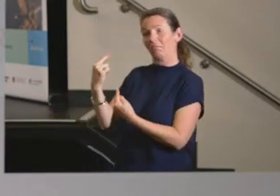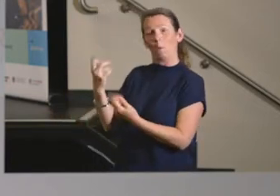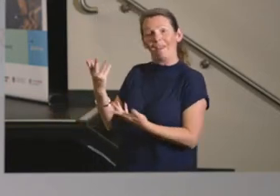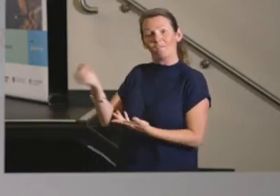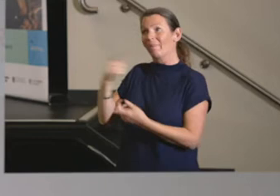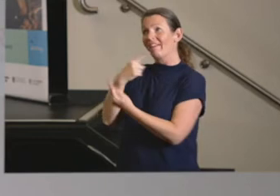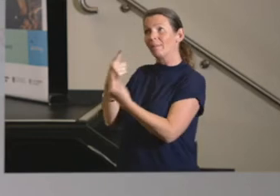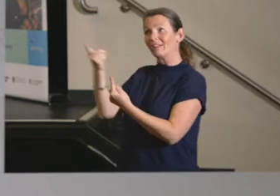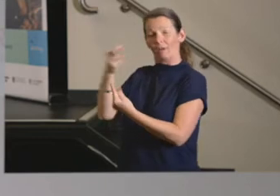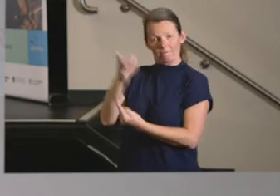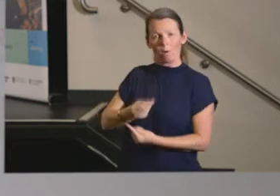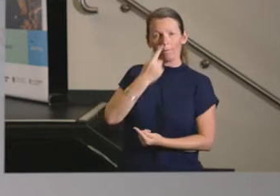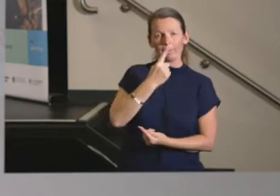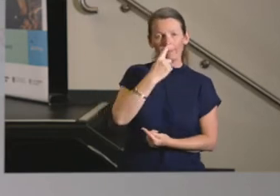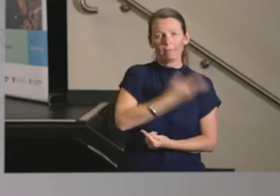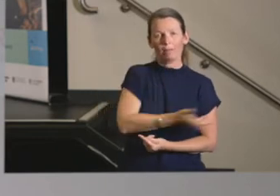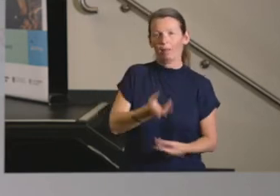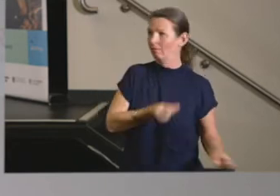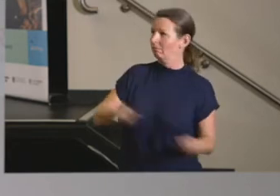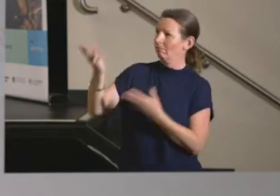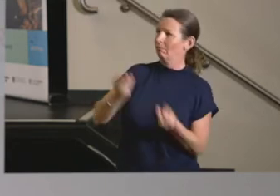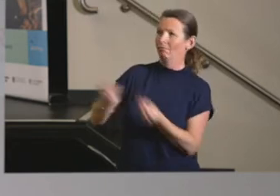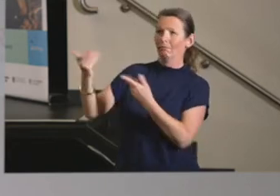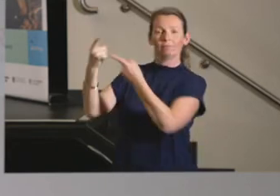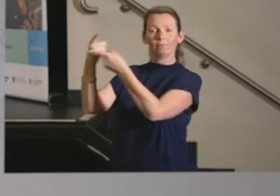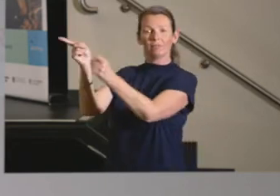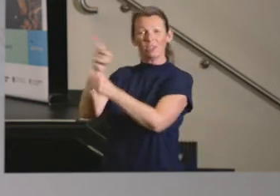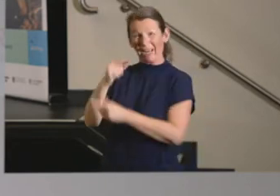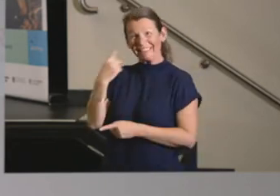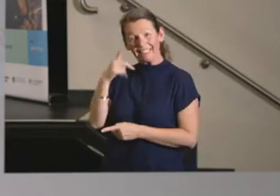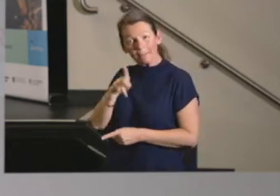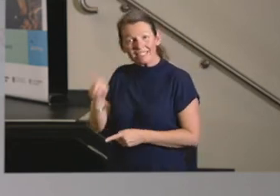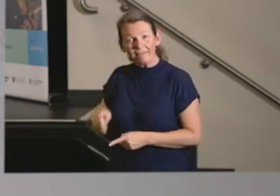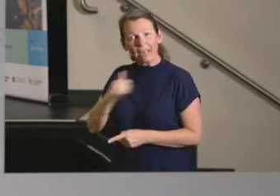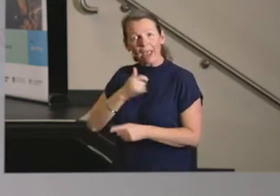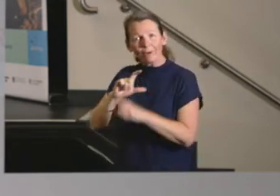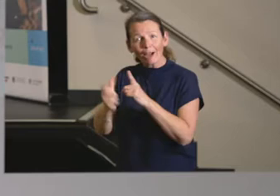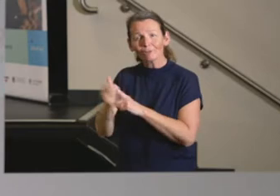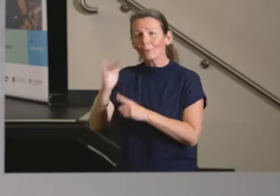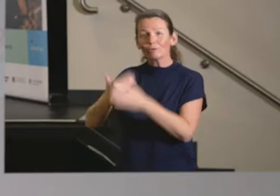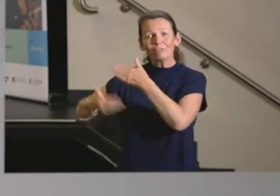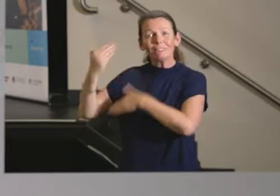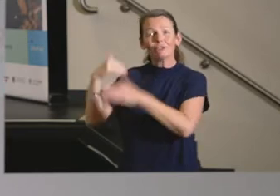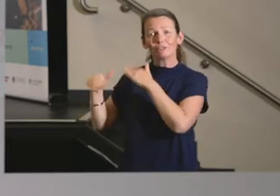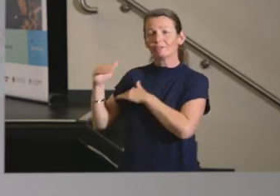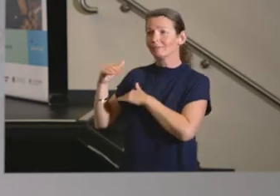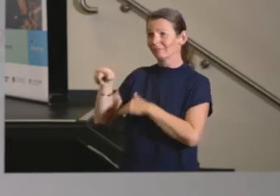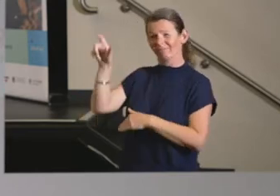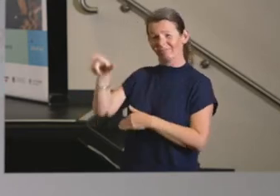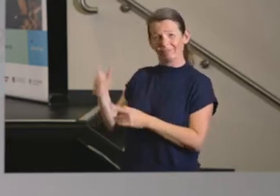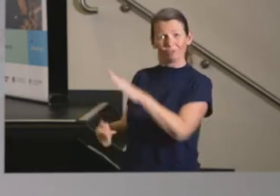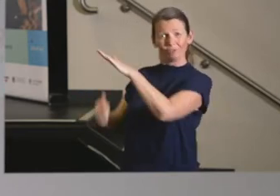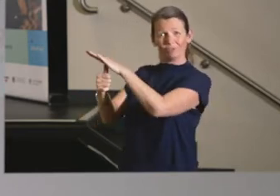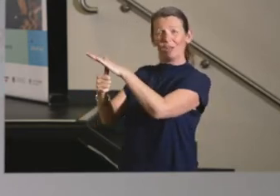people. And I think that's an important part. And I think when you look at Pacific culture and the traditions and the traditional structures, there are so many